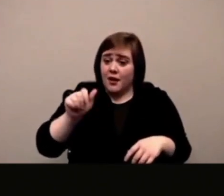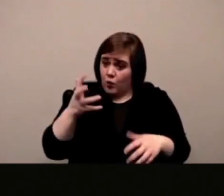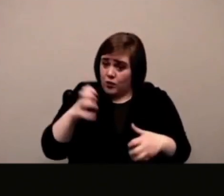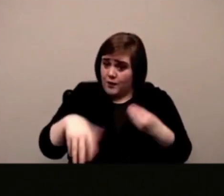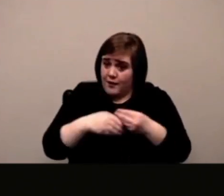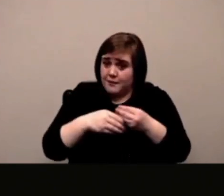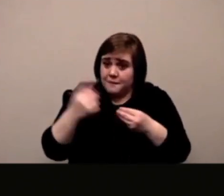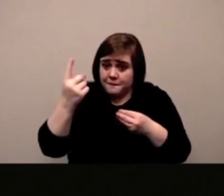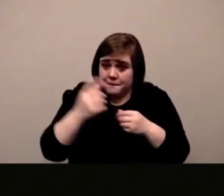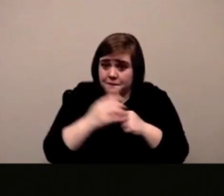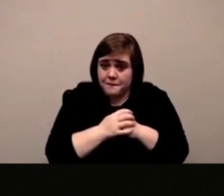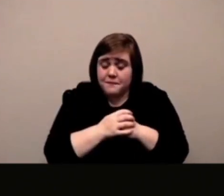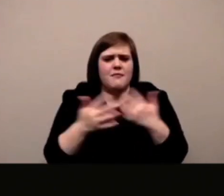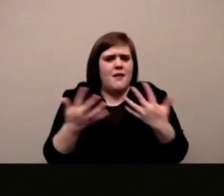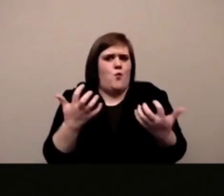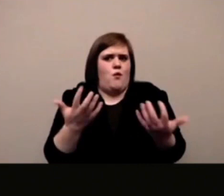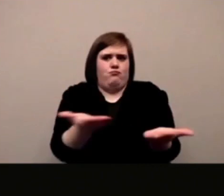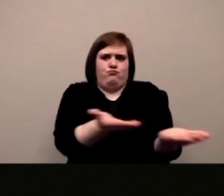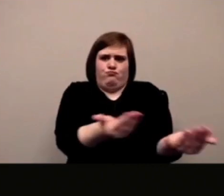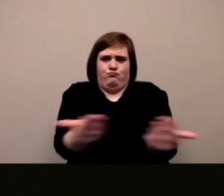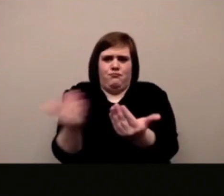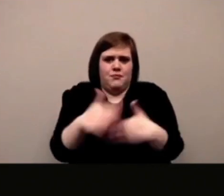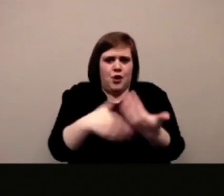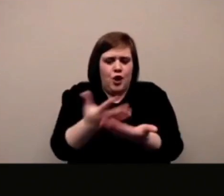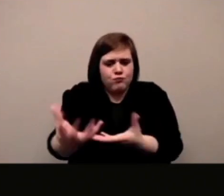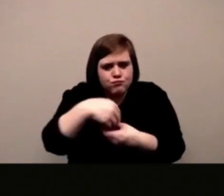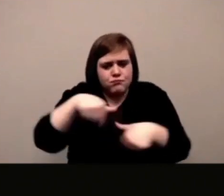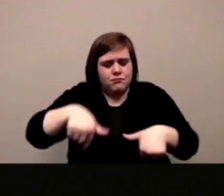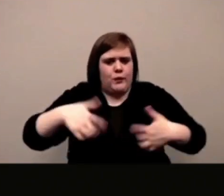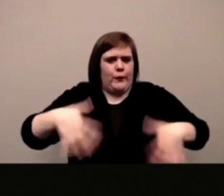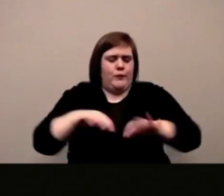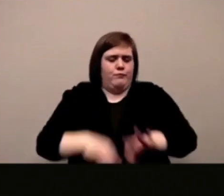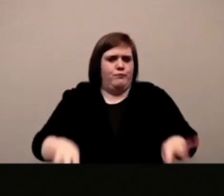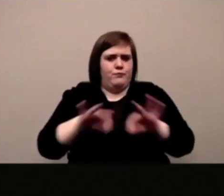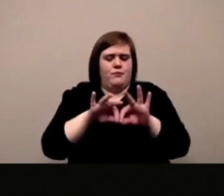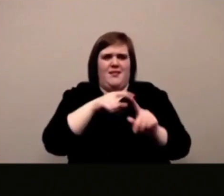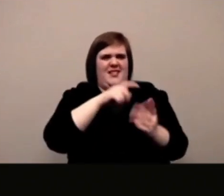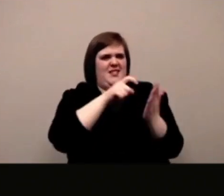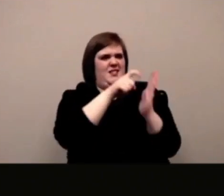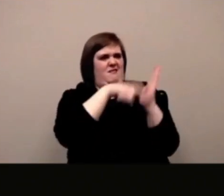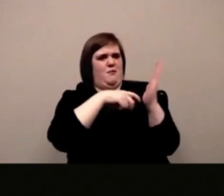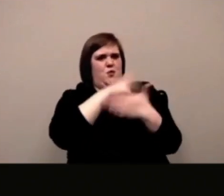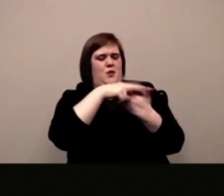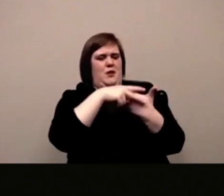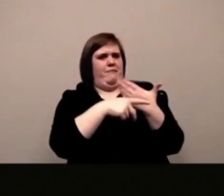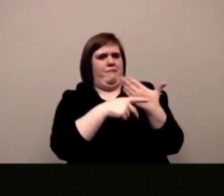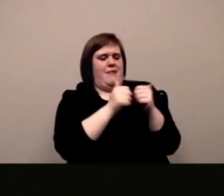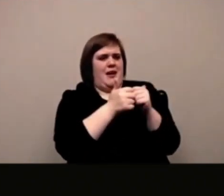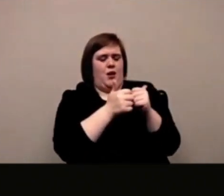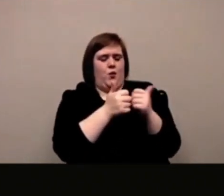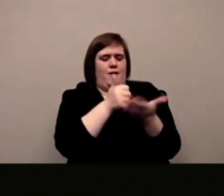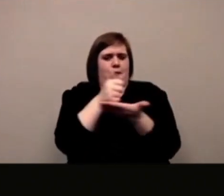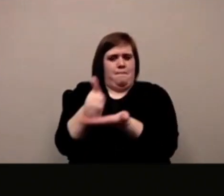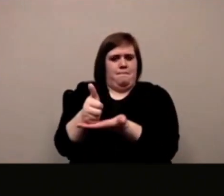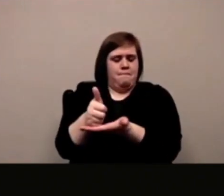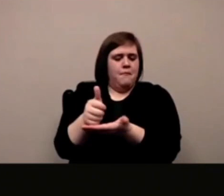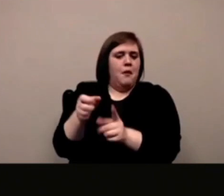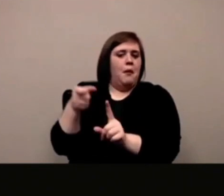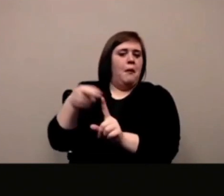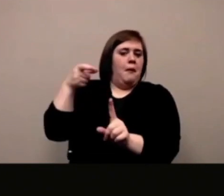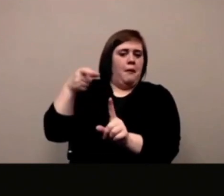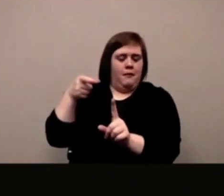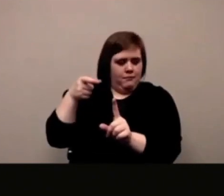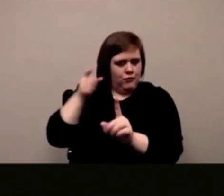mean, I definitely want some feedback from all of you guys. It's a big part of what we're doing. How are we using Scratch as a creativity tool?